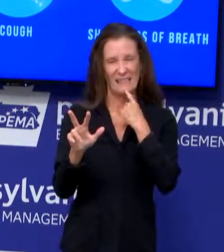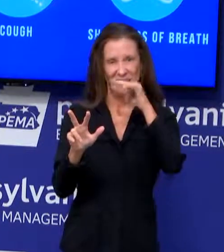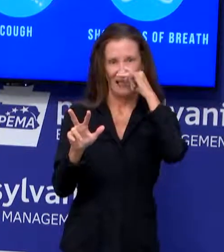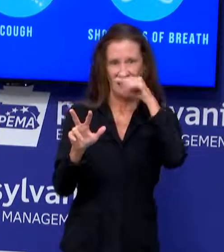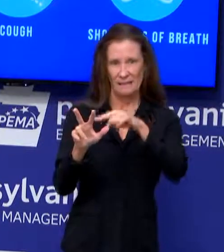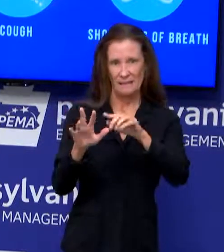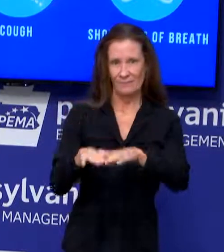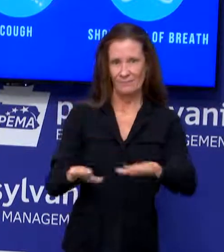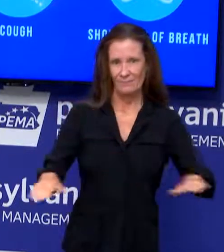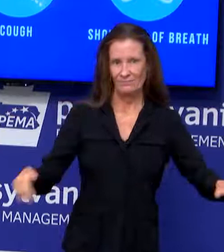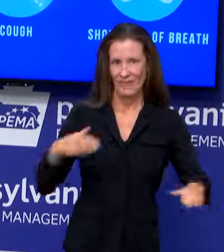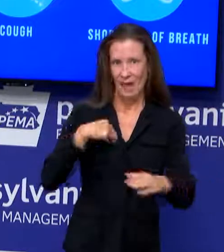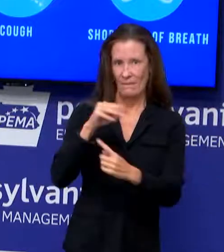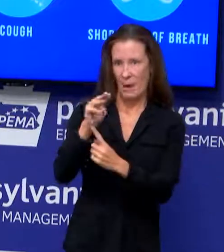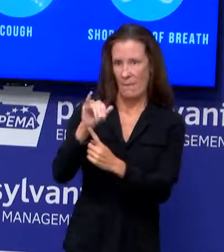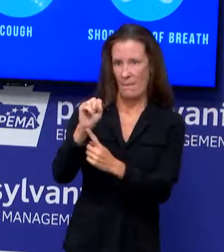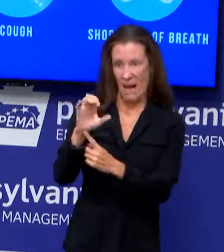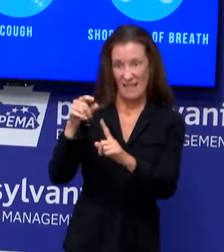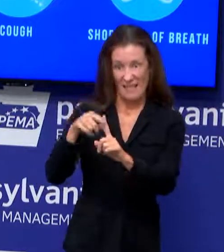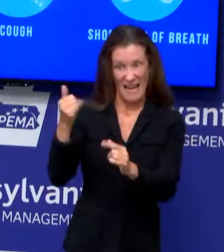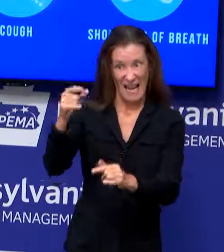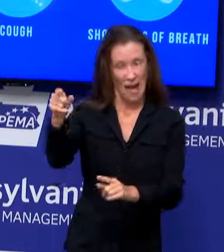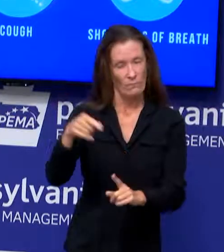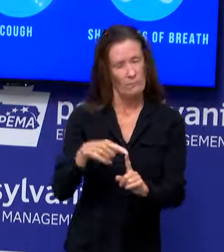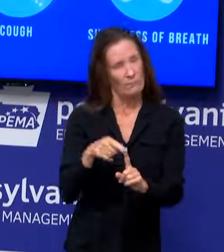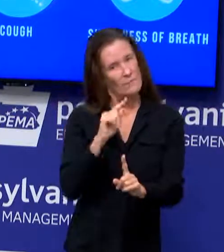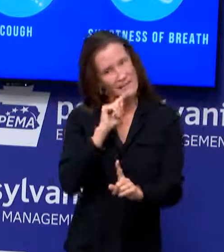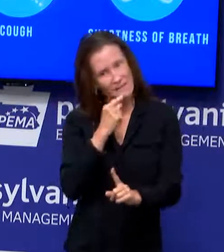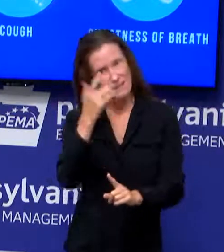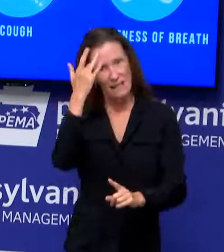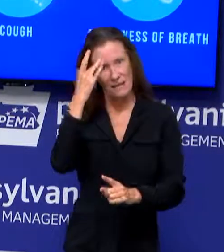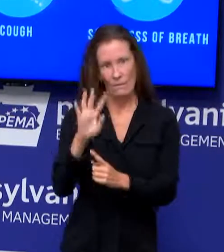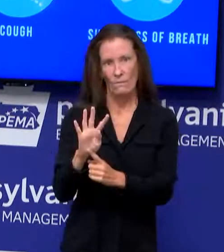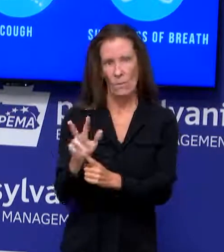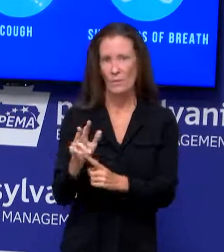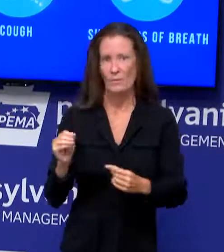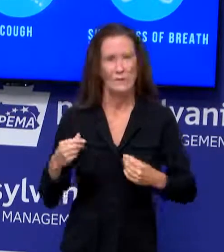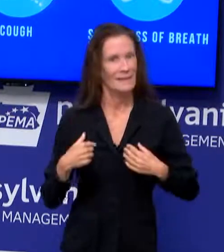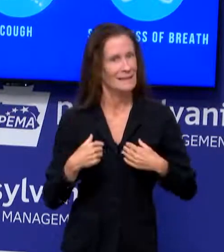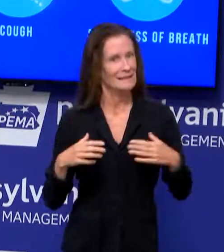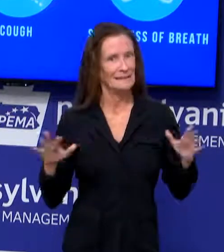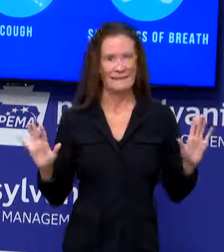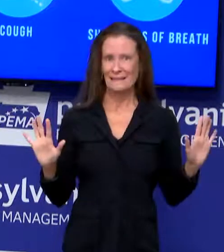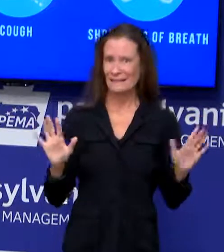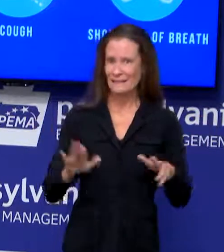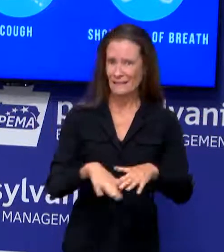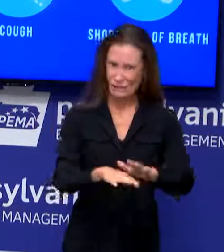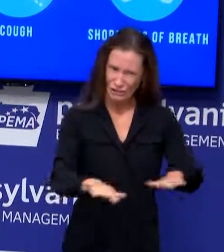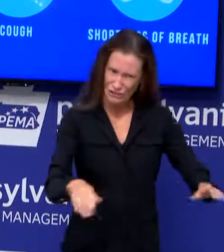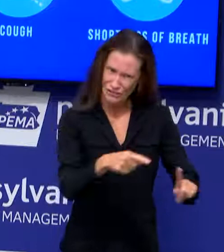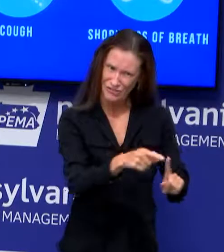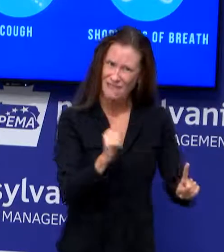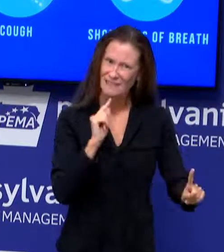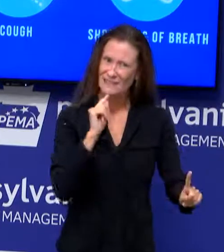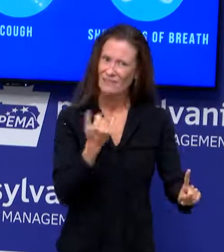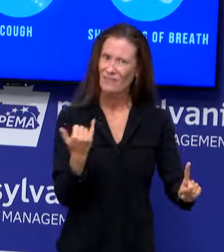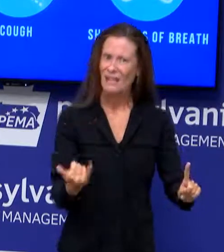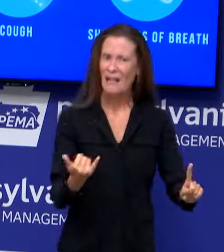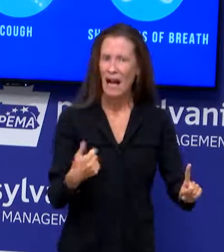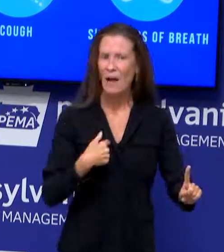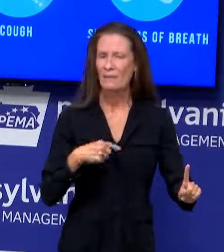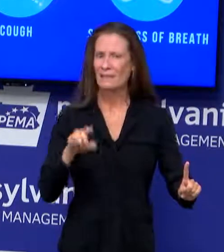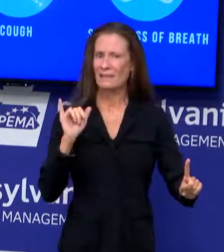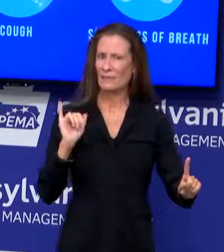which is multisystem inflammatory syndrome of children. So 43 children that have been hospitalized throughout